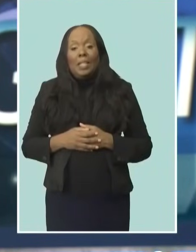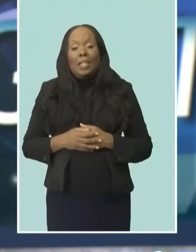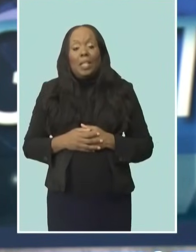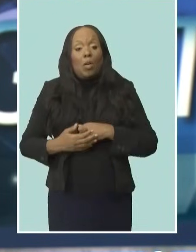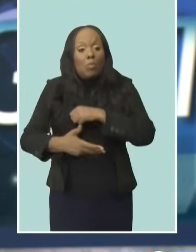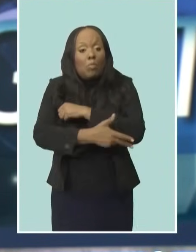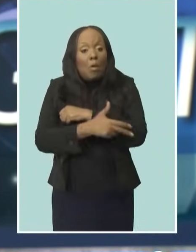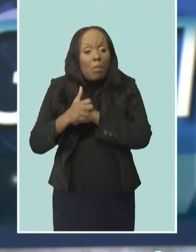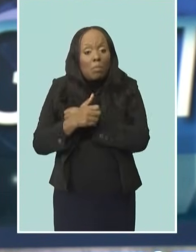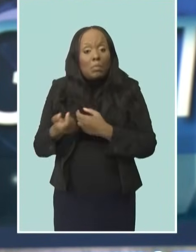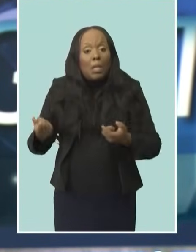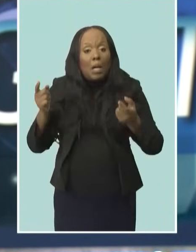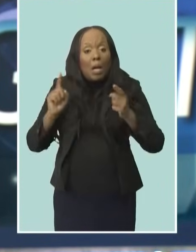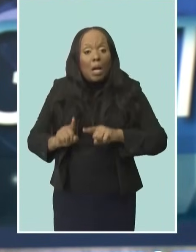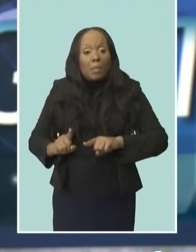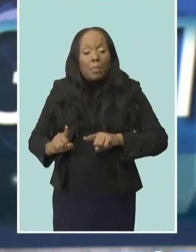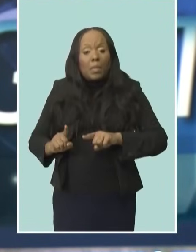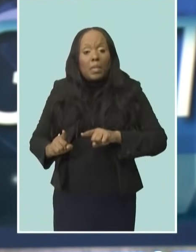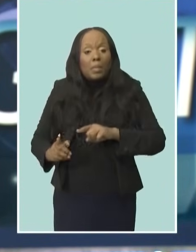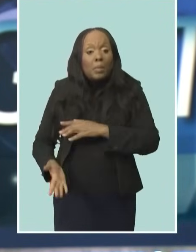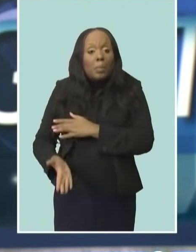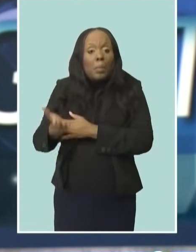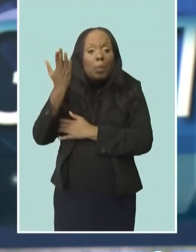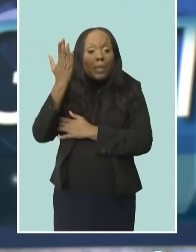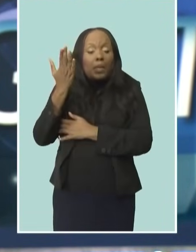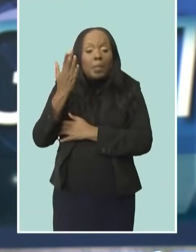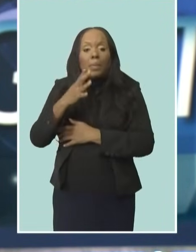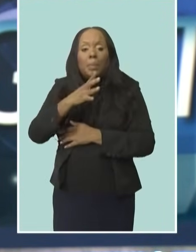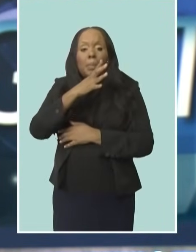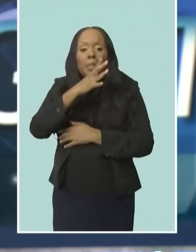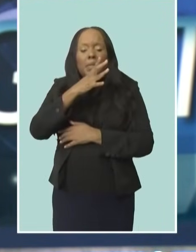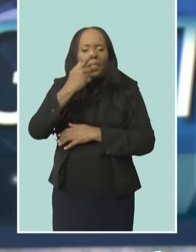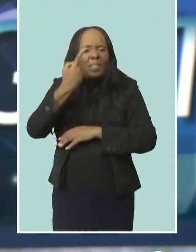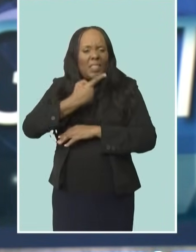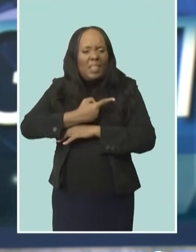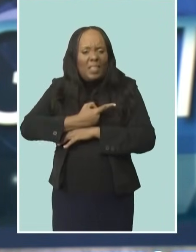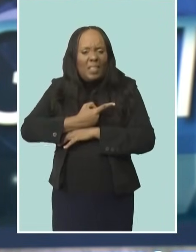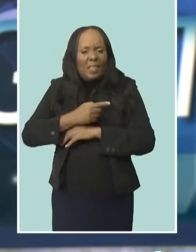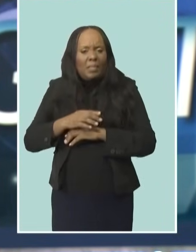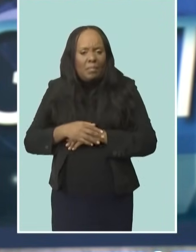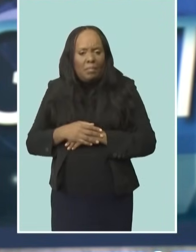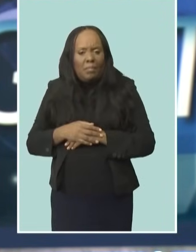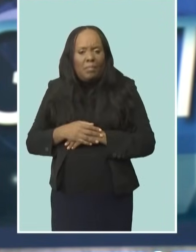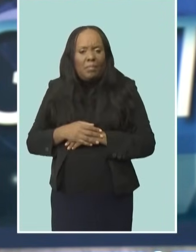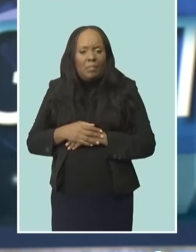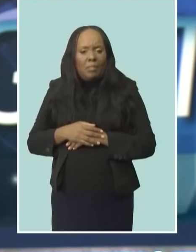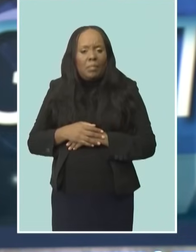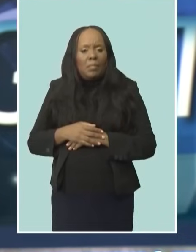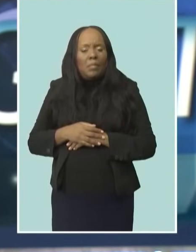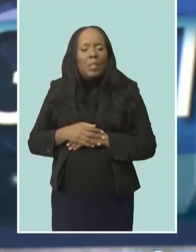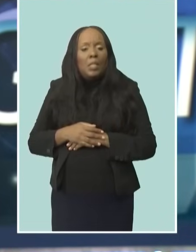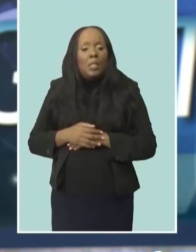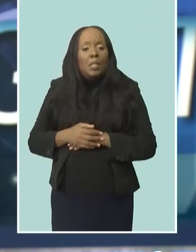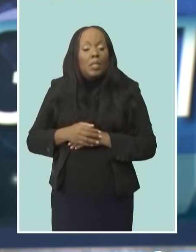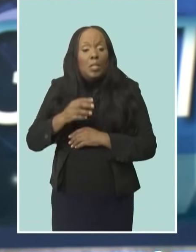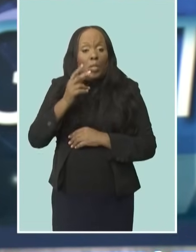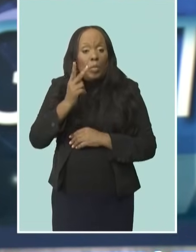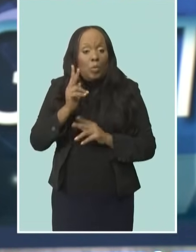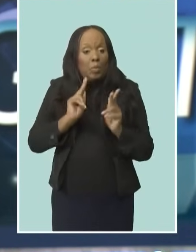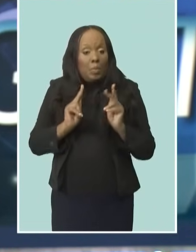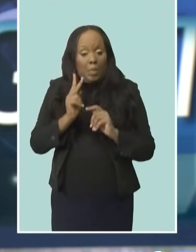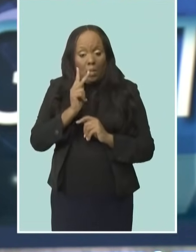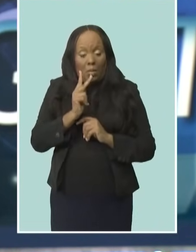A daring daylight robbery on Mother's Day has seen the accused gain a place at the Barbados Prison Service Dodds for the next 3